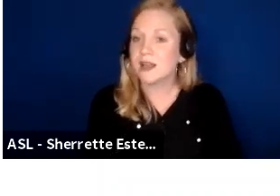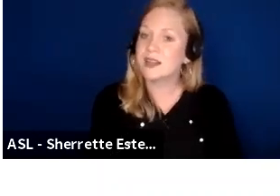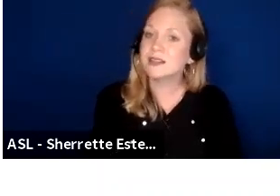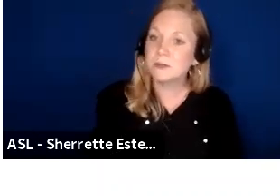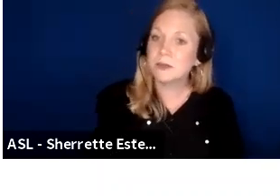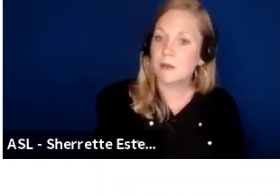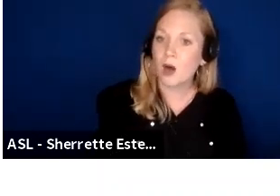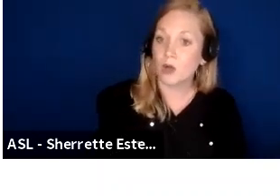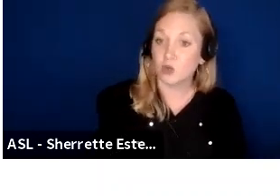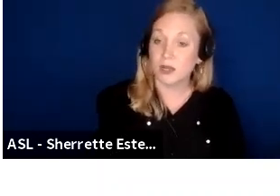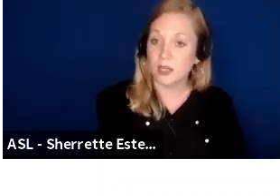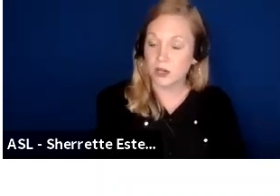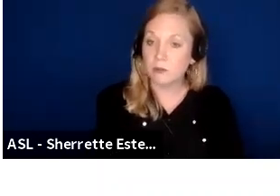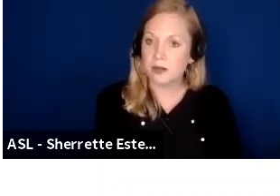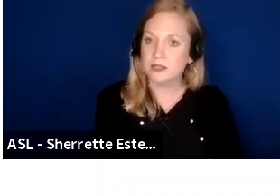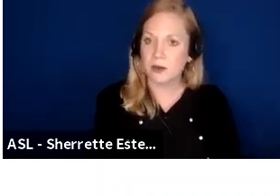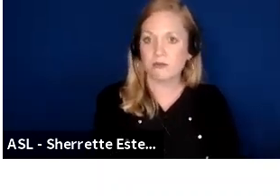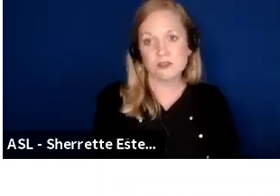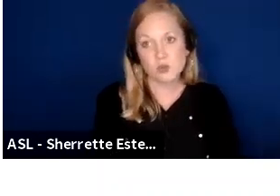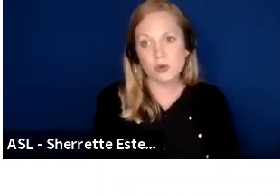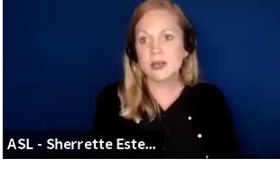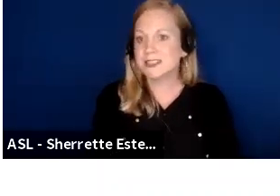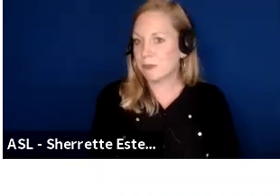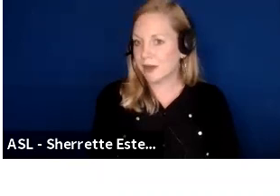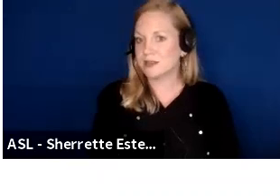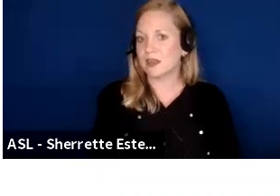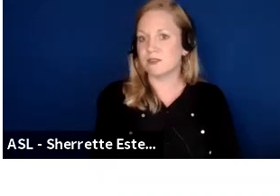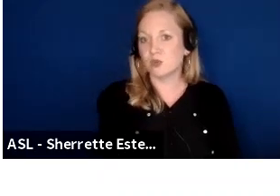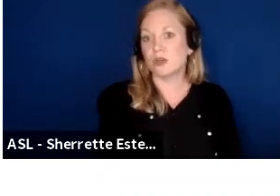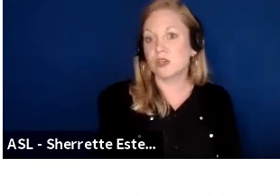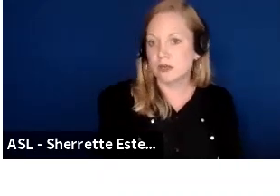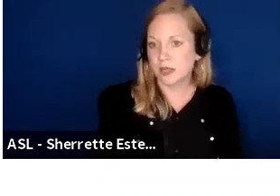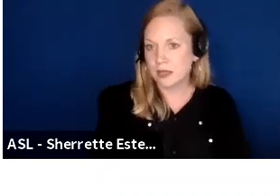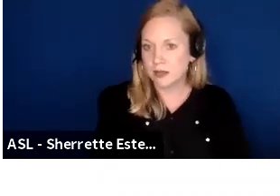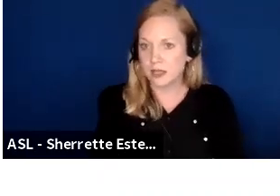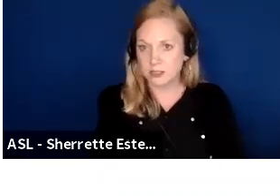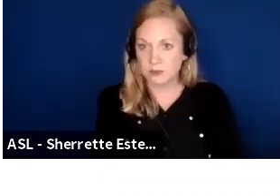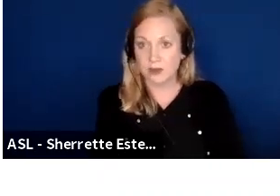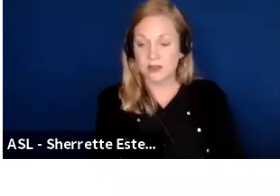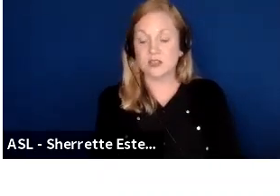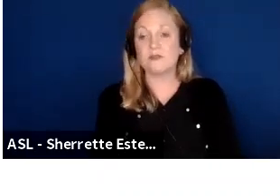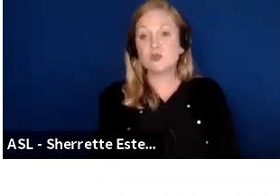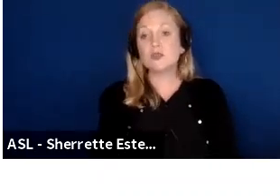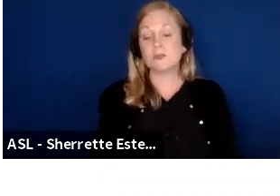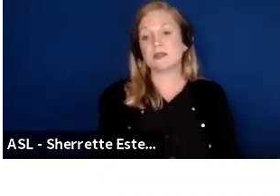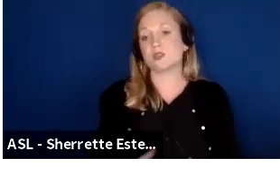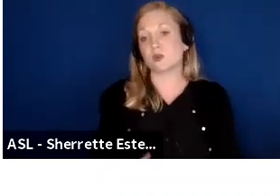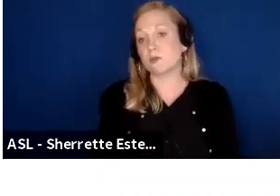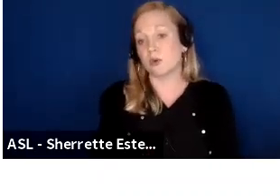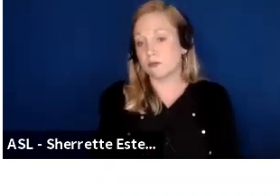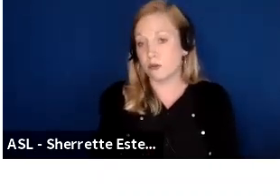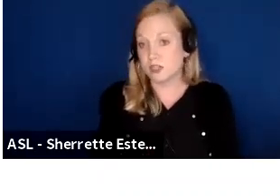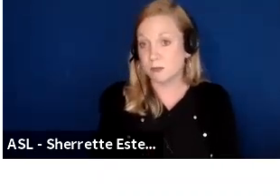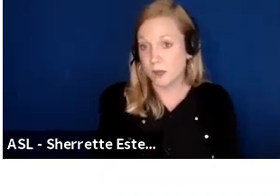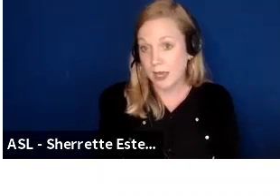people. It's not simply about what you can hear, but it's about your visual space and visual acuity in a given space. That's visual space is